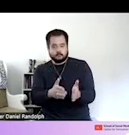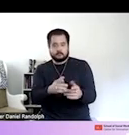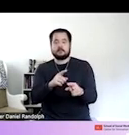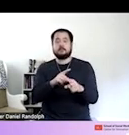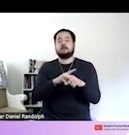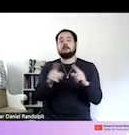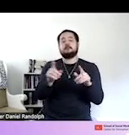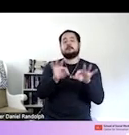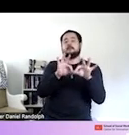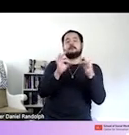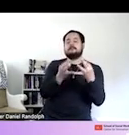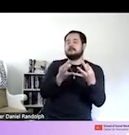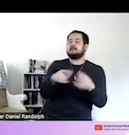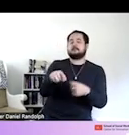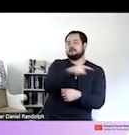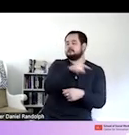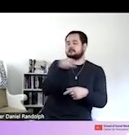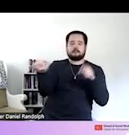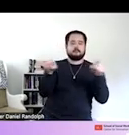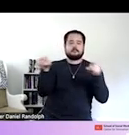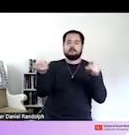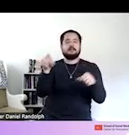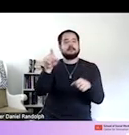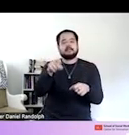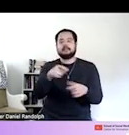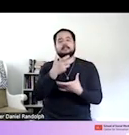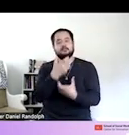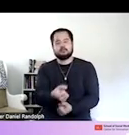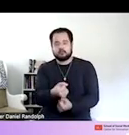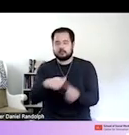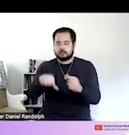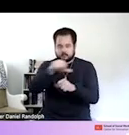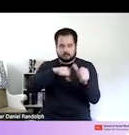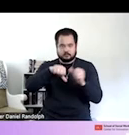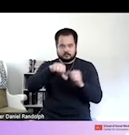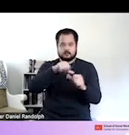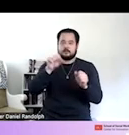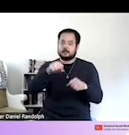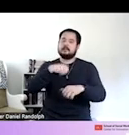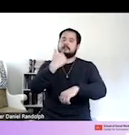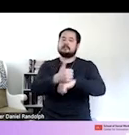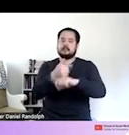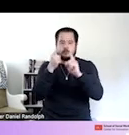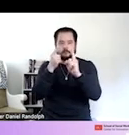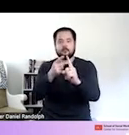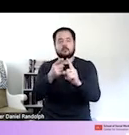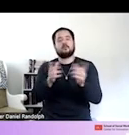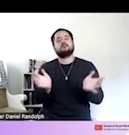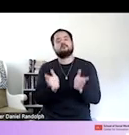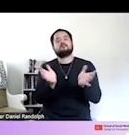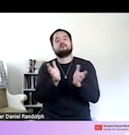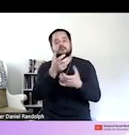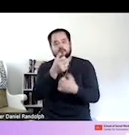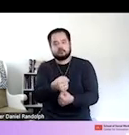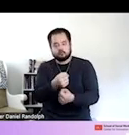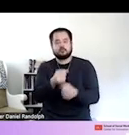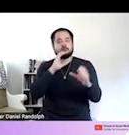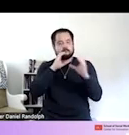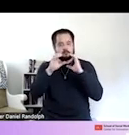of mutual trust where you can establish those goals, because then that helps that foster that communication and trust with emergency first responders.